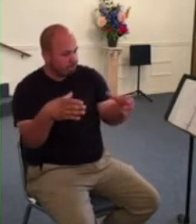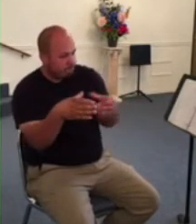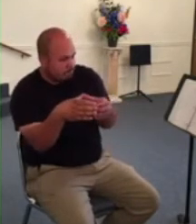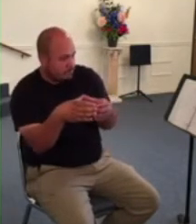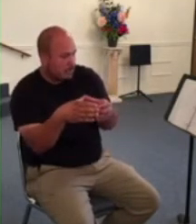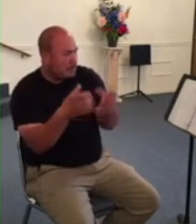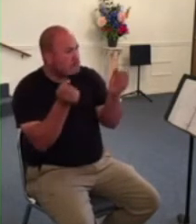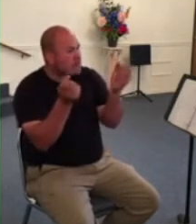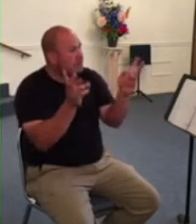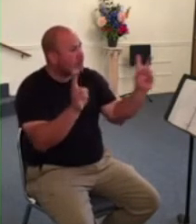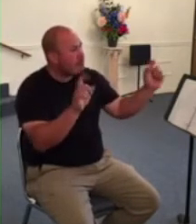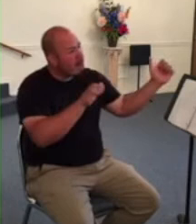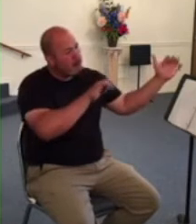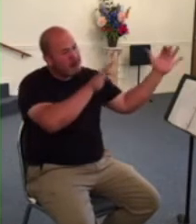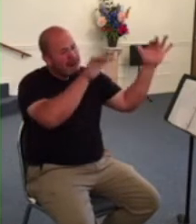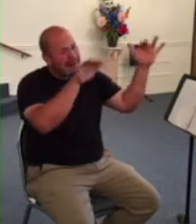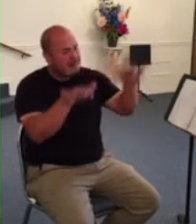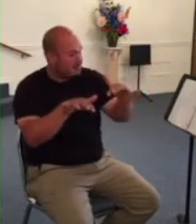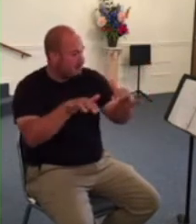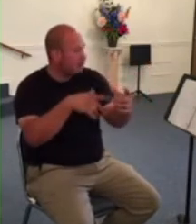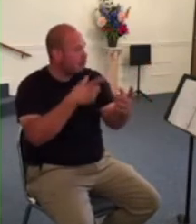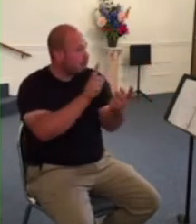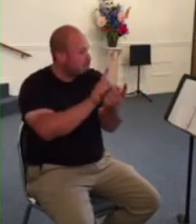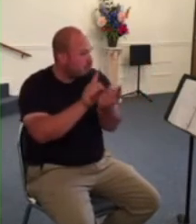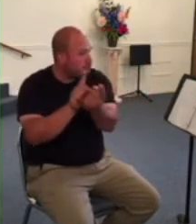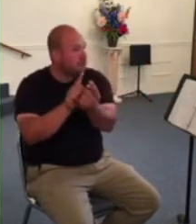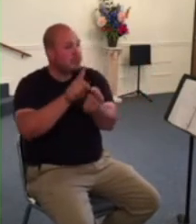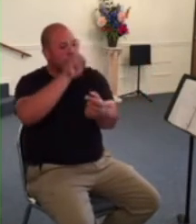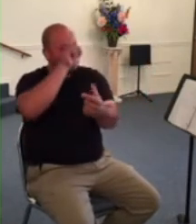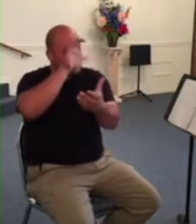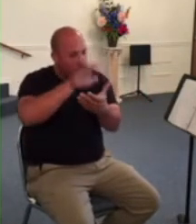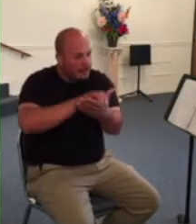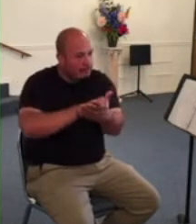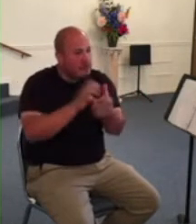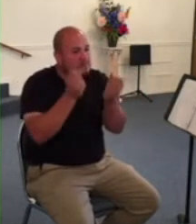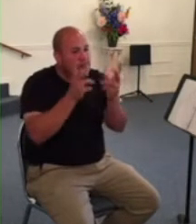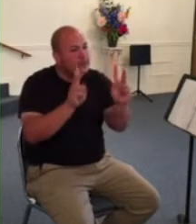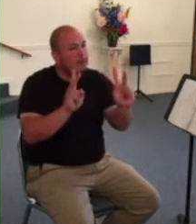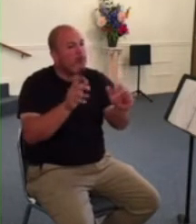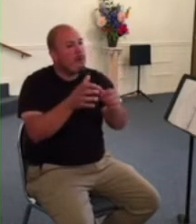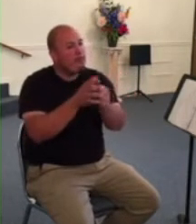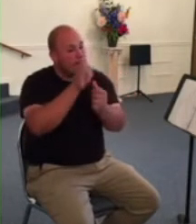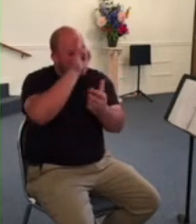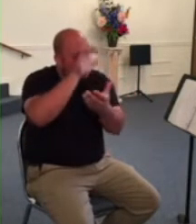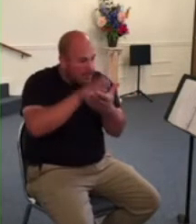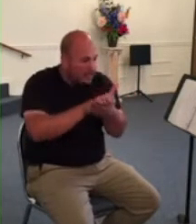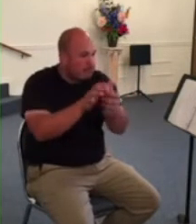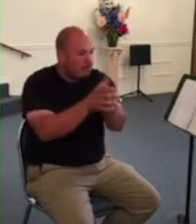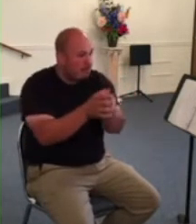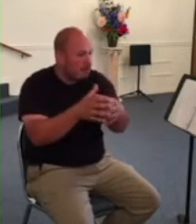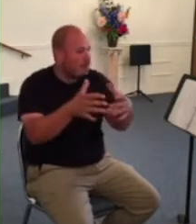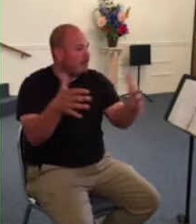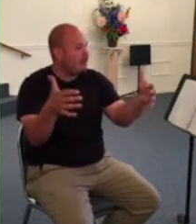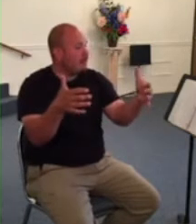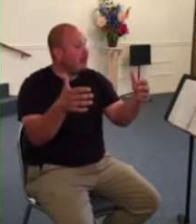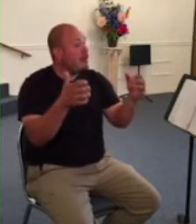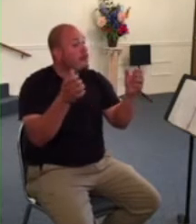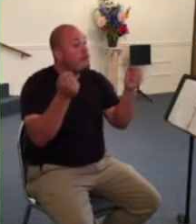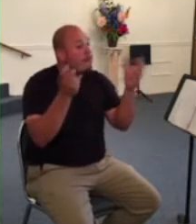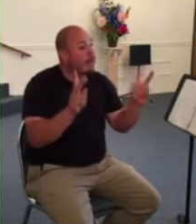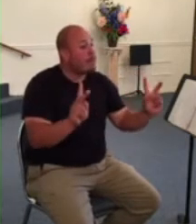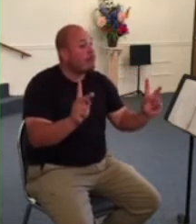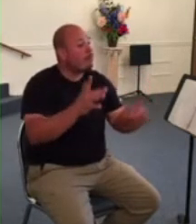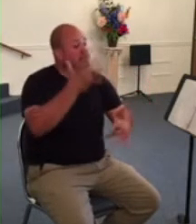men and women believed in the lord and were added to their number as a result people brought the sick into the streets and laid them on